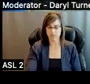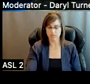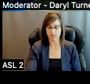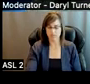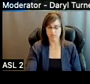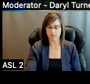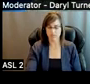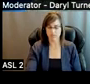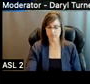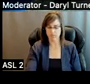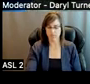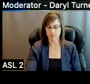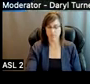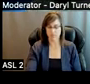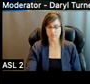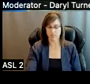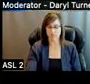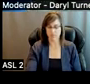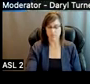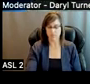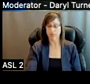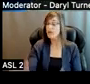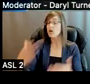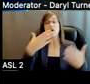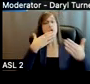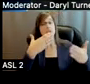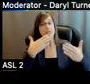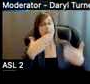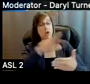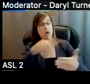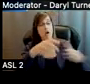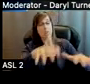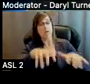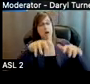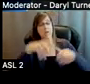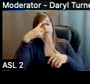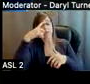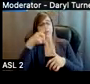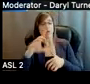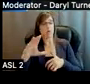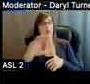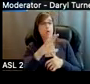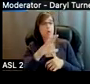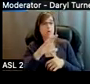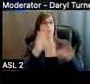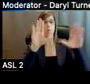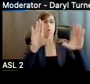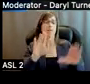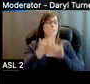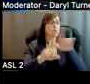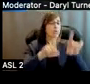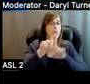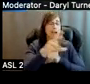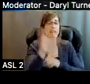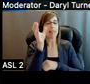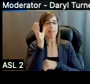Let's see. I wanted to thank all the audience for their wonderful questions and listening